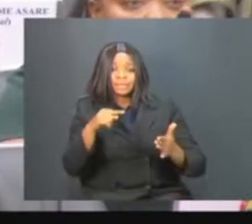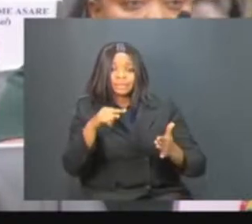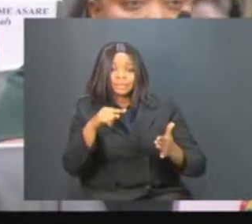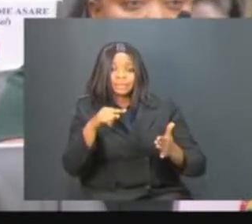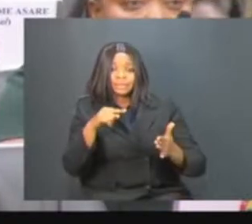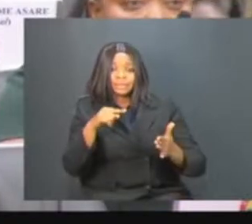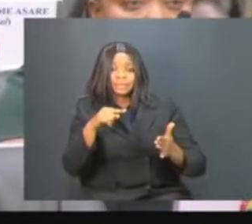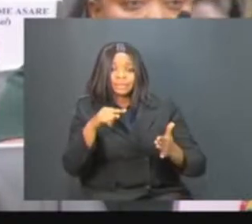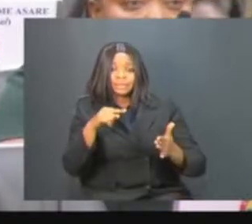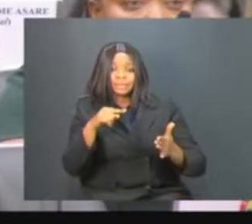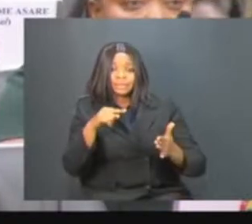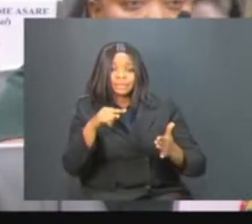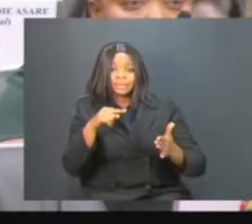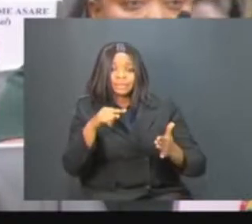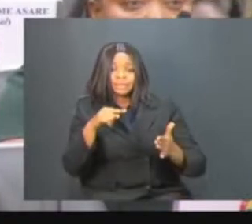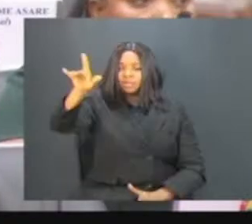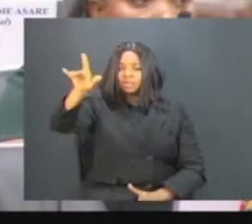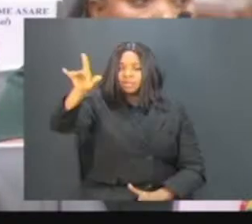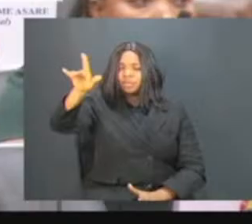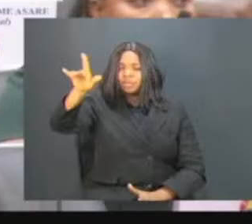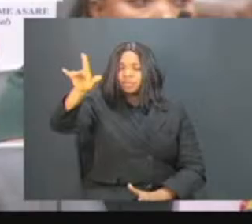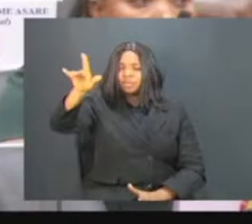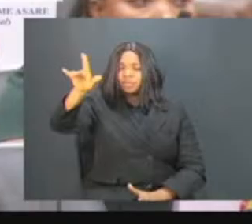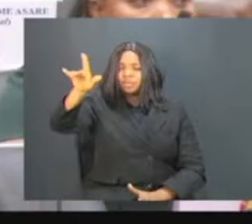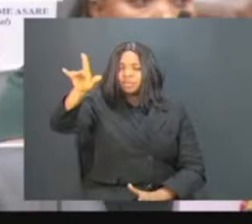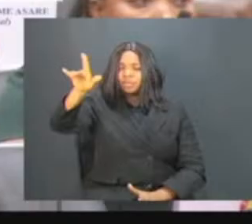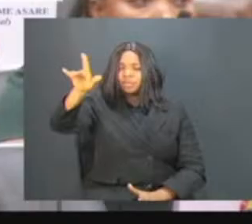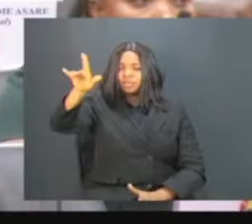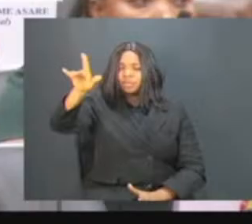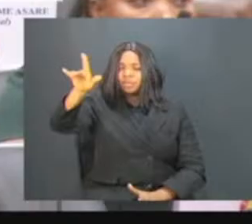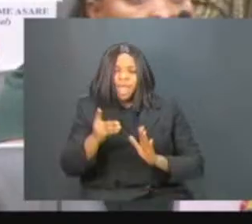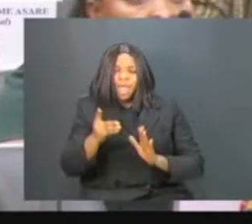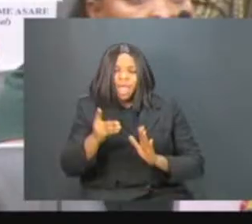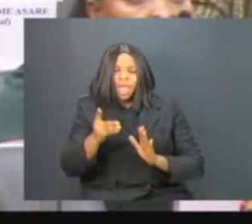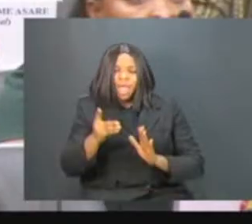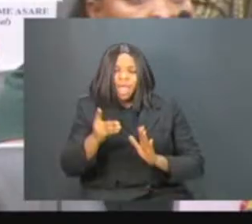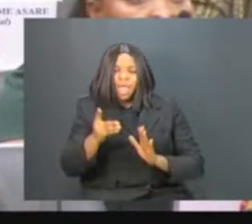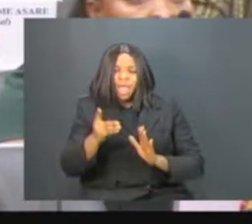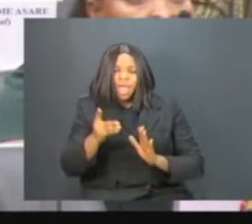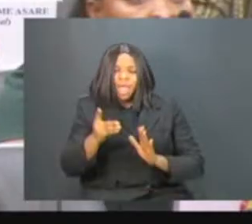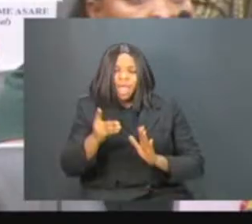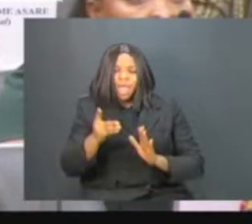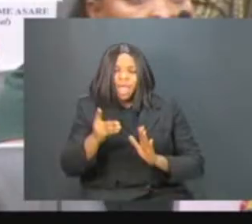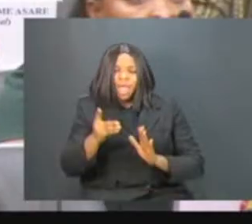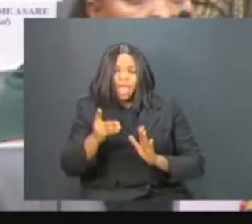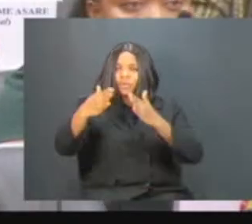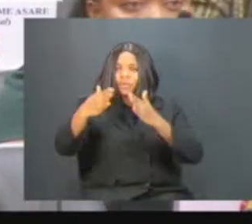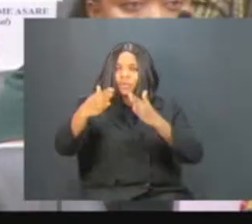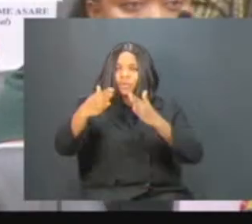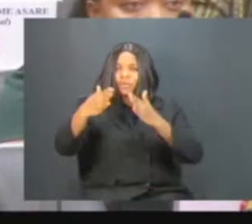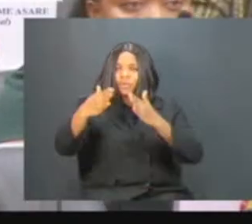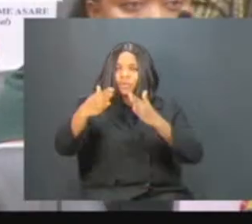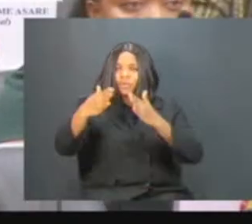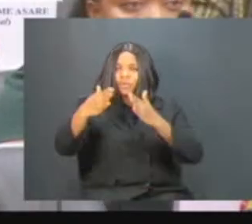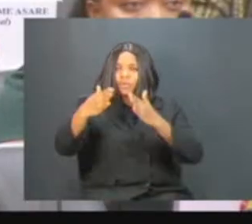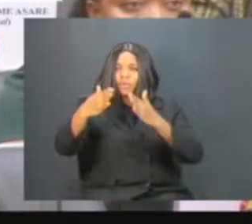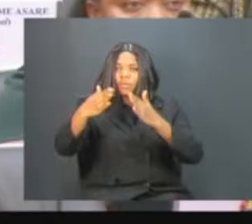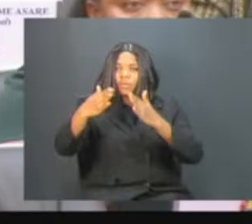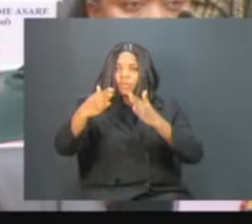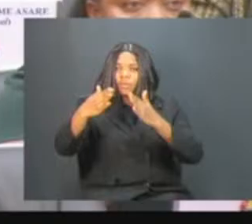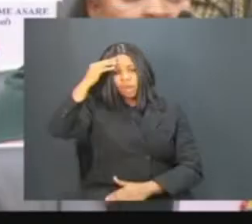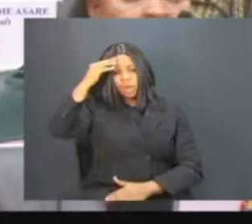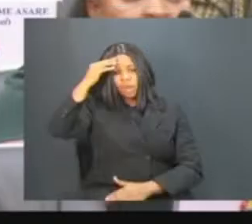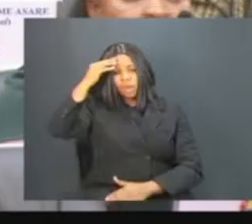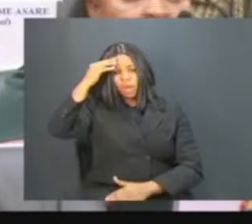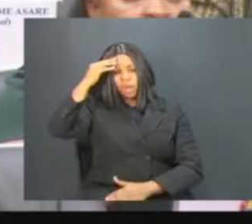By export development and promotion. And we thank His Excellency President Mahama for showing the way. Yes. By the